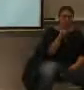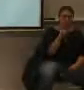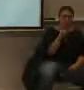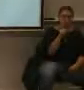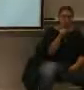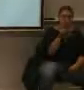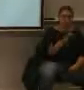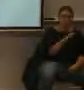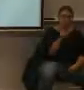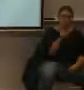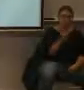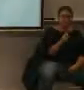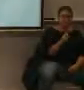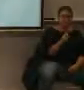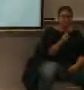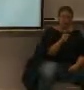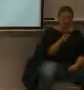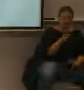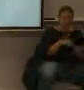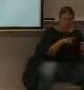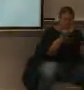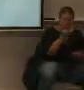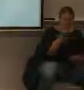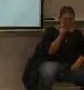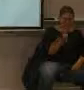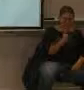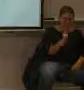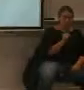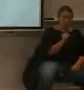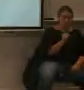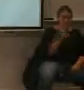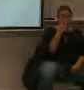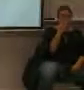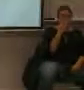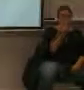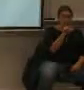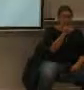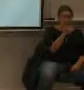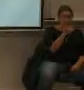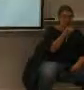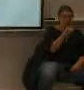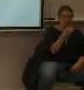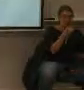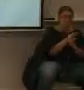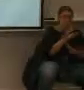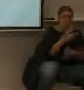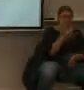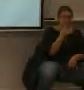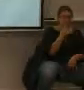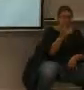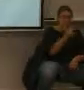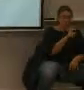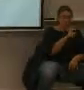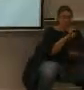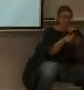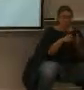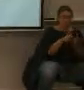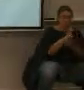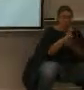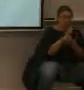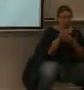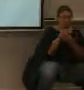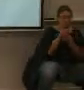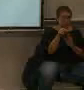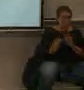lake. It's actually barely detectable. And it's because the sediments use up the light, and the lake is mixing so deeply